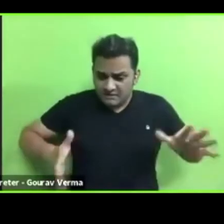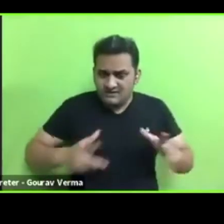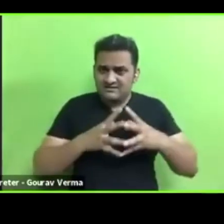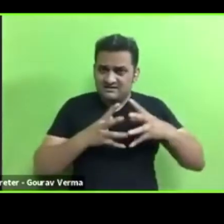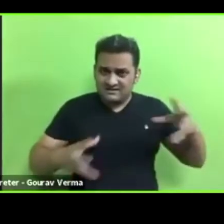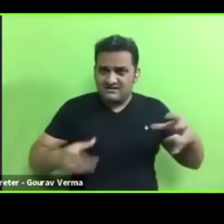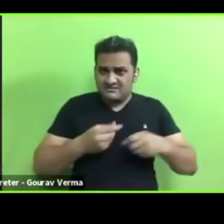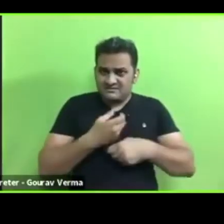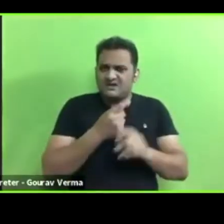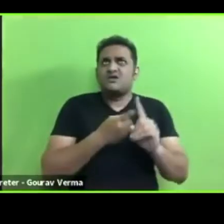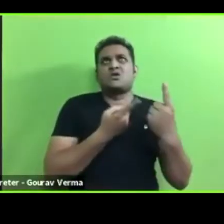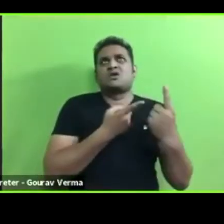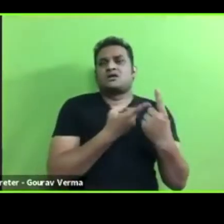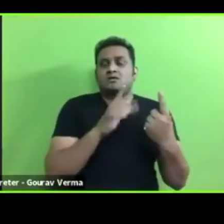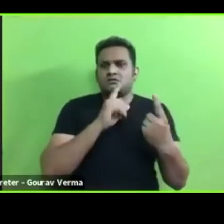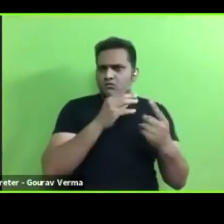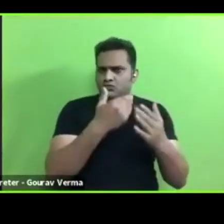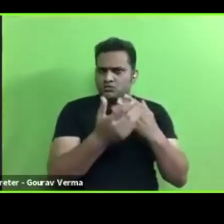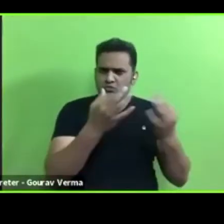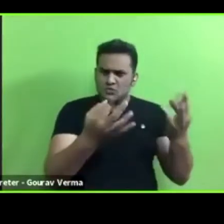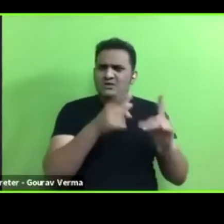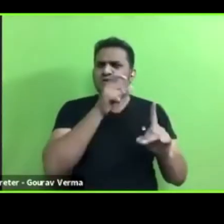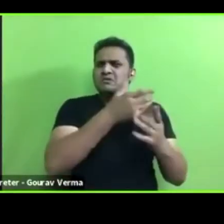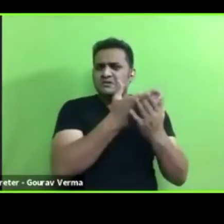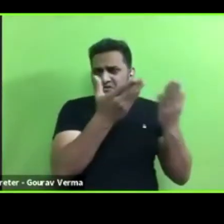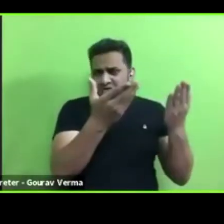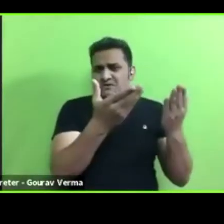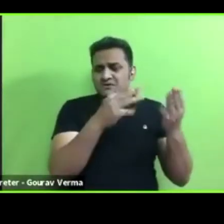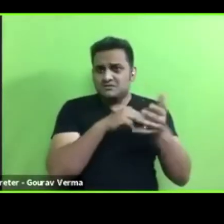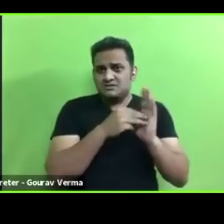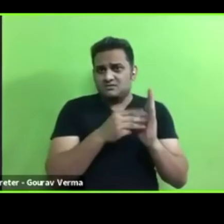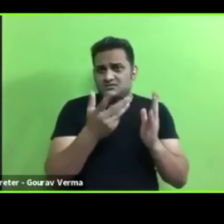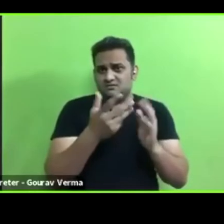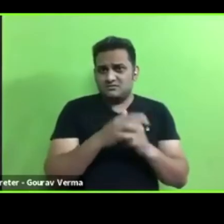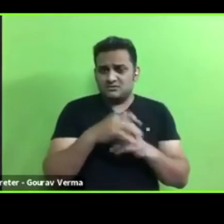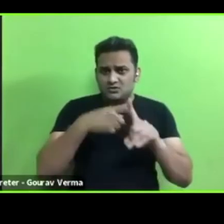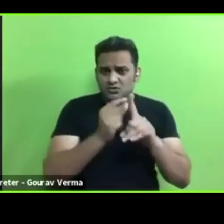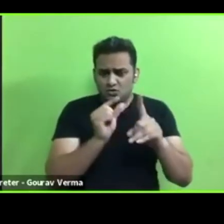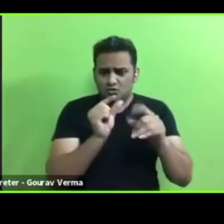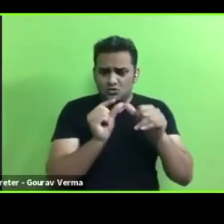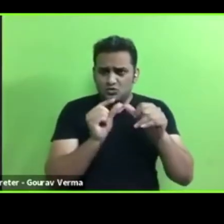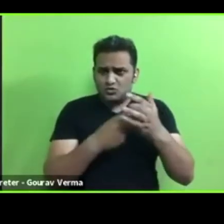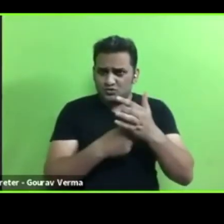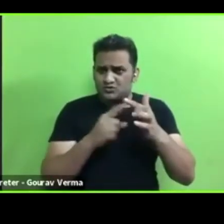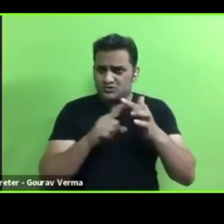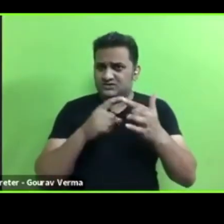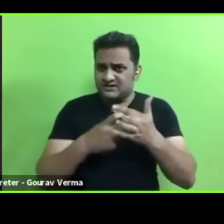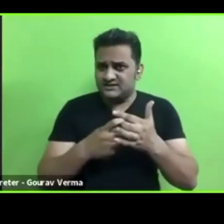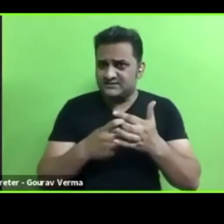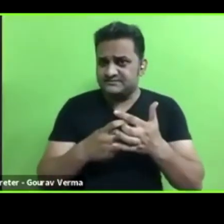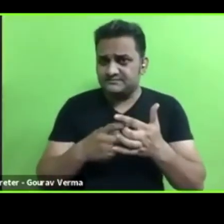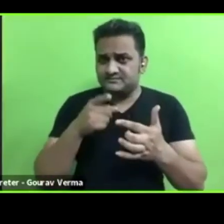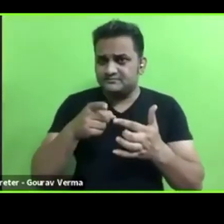you, there's this great artist who performs his art form called Kutte. And he's the one who said